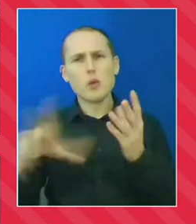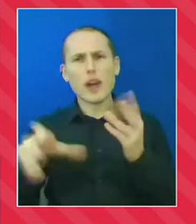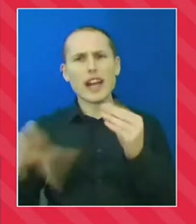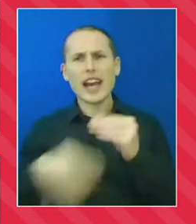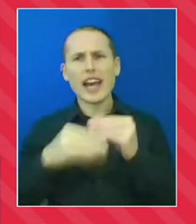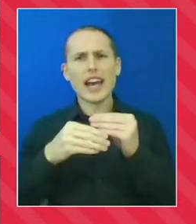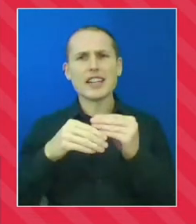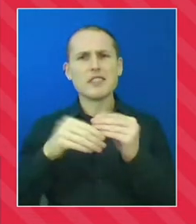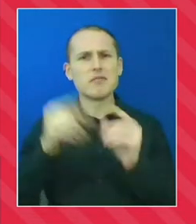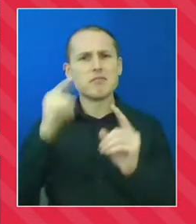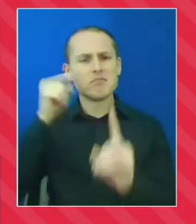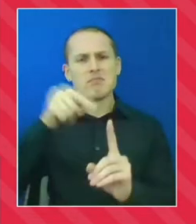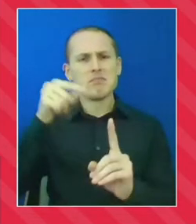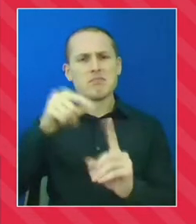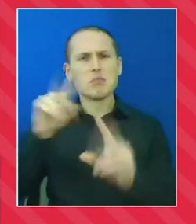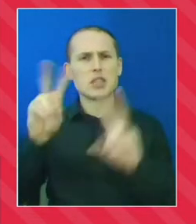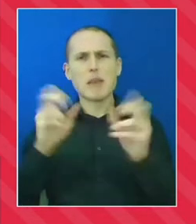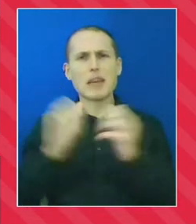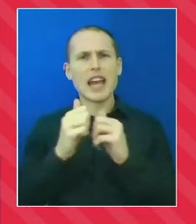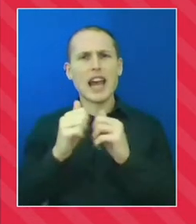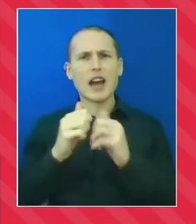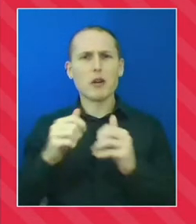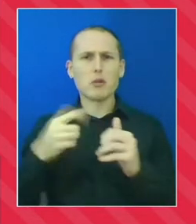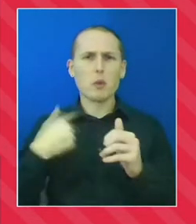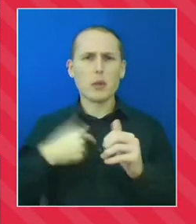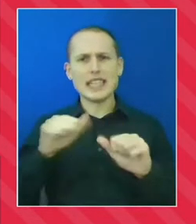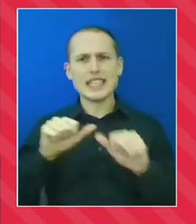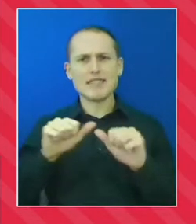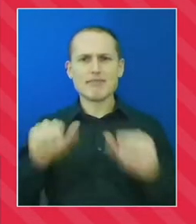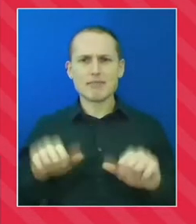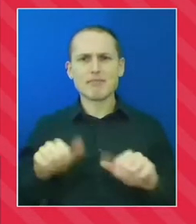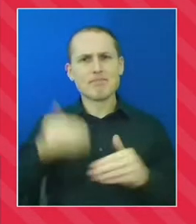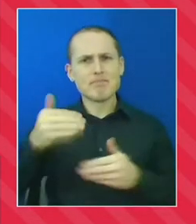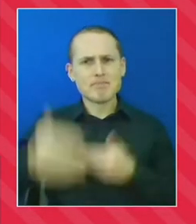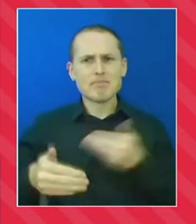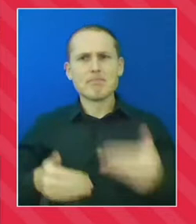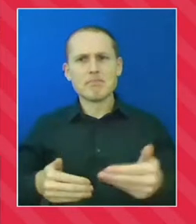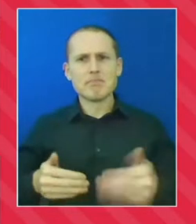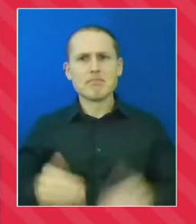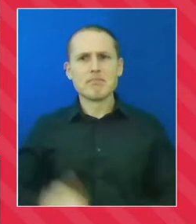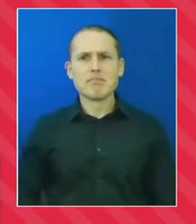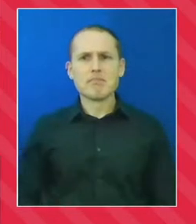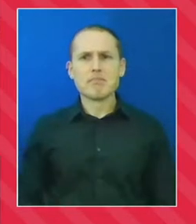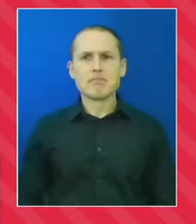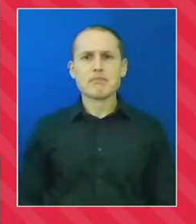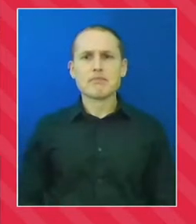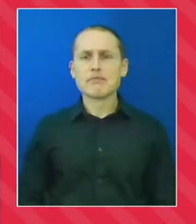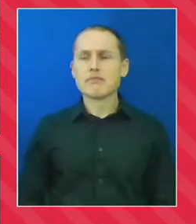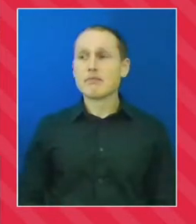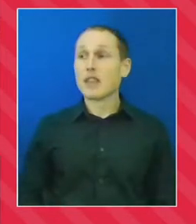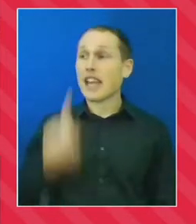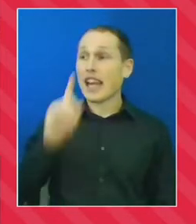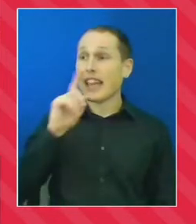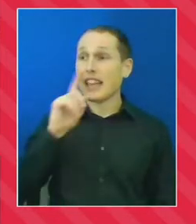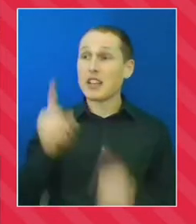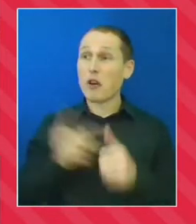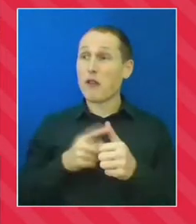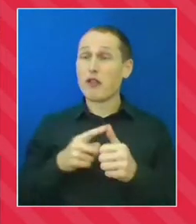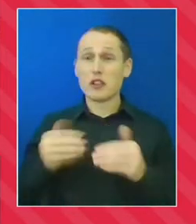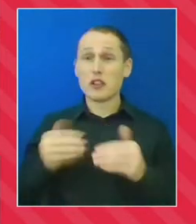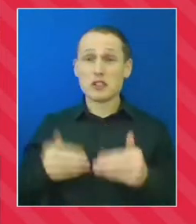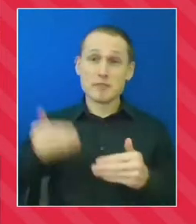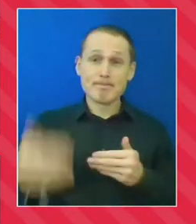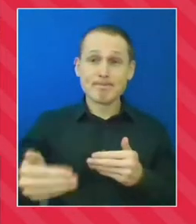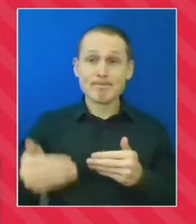things forward? I think one thing as a first step that's really important is to